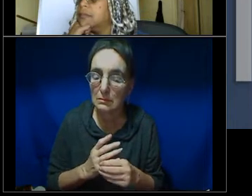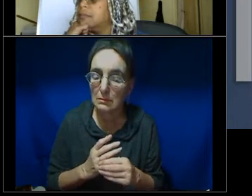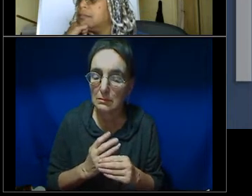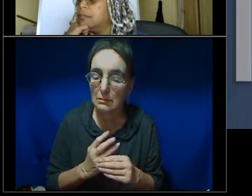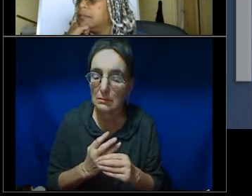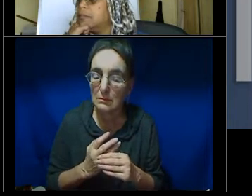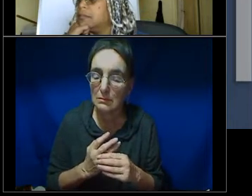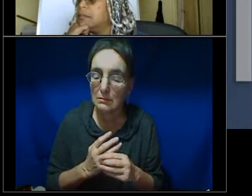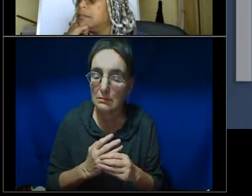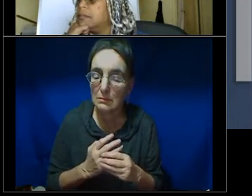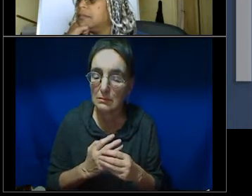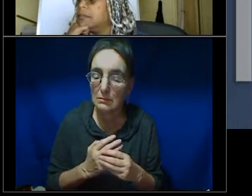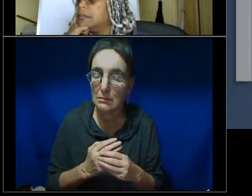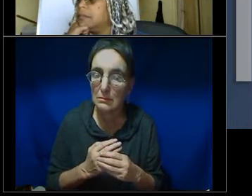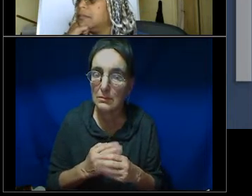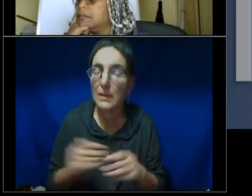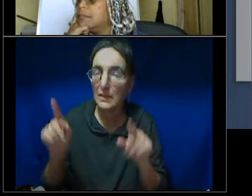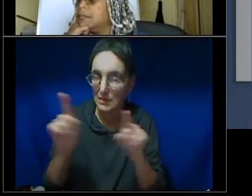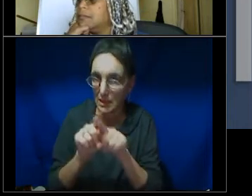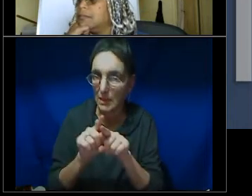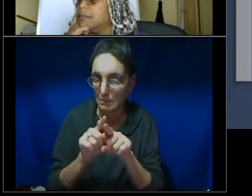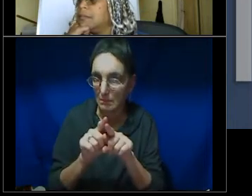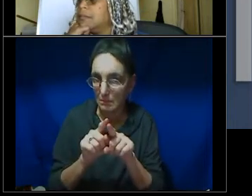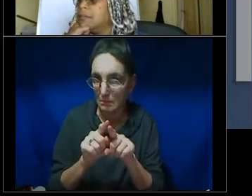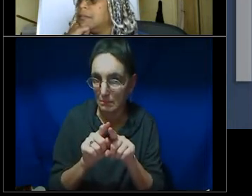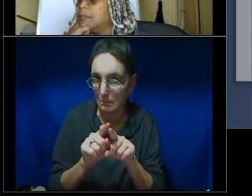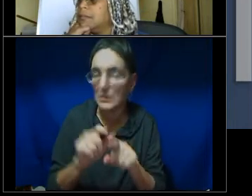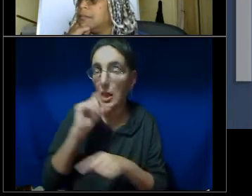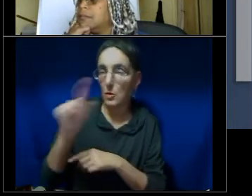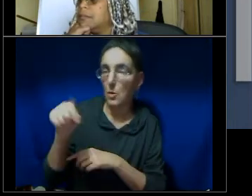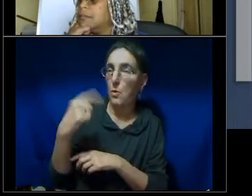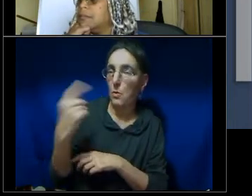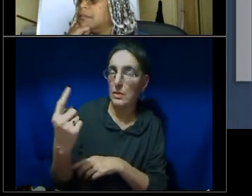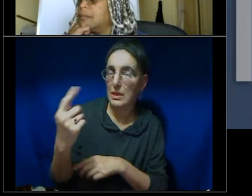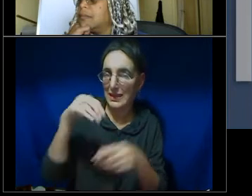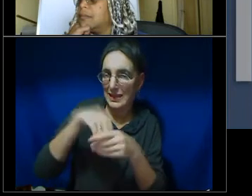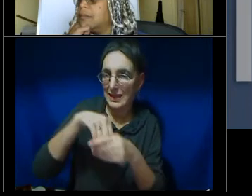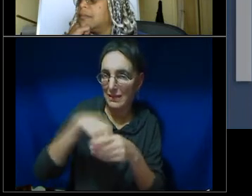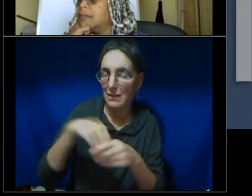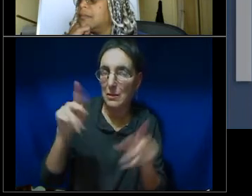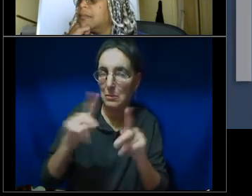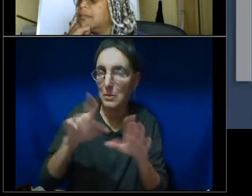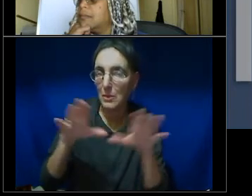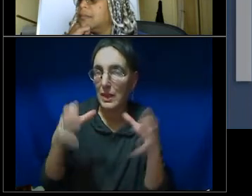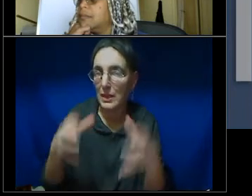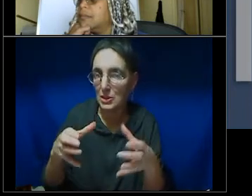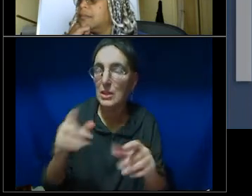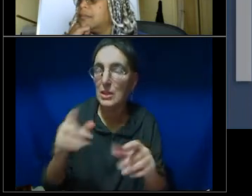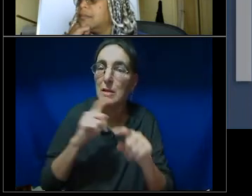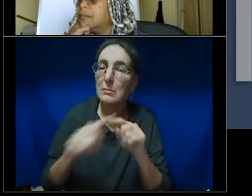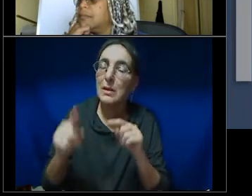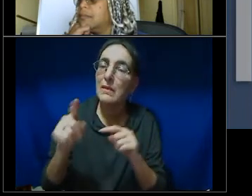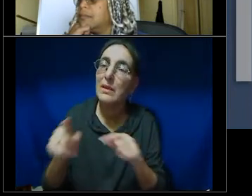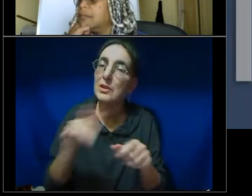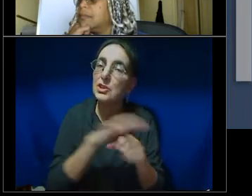And the same, not only within the populations, but the